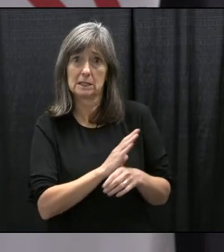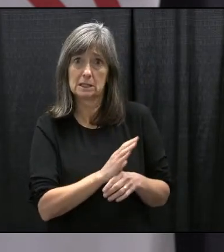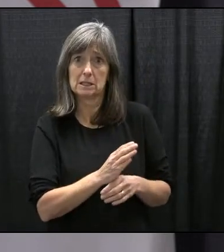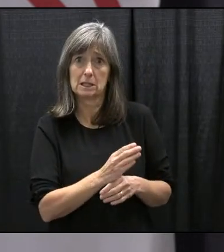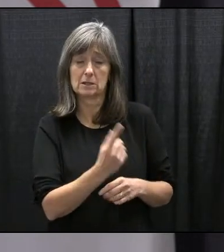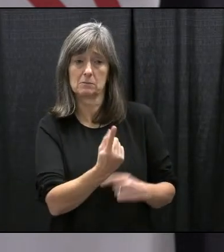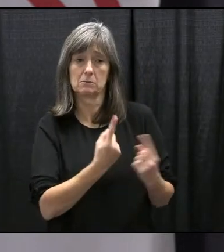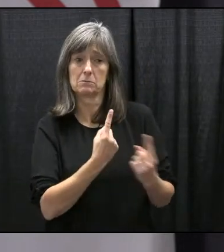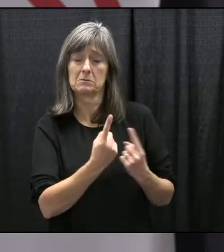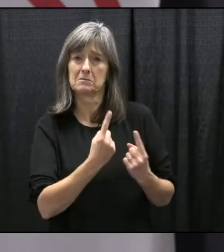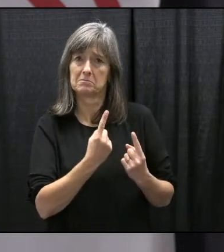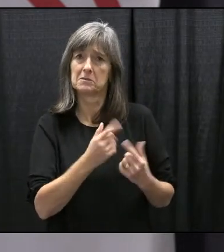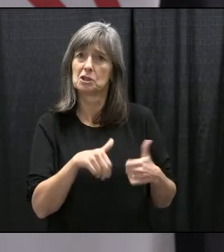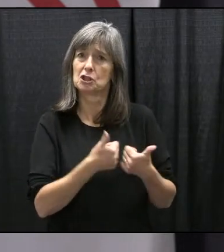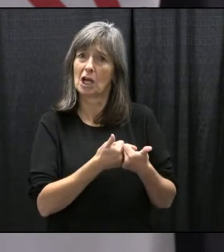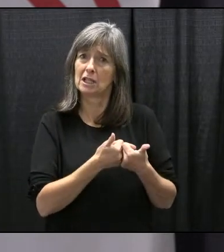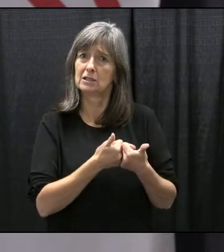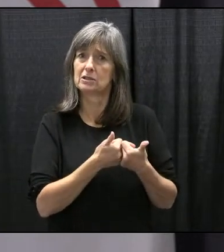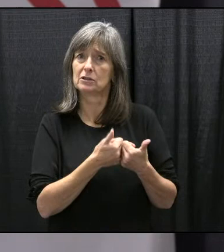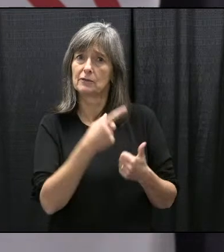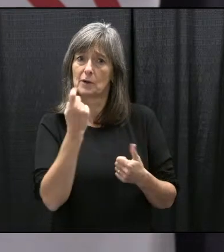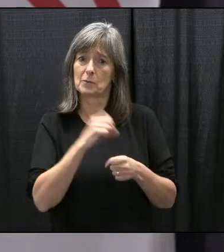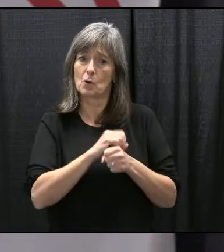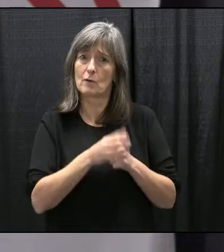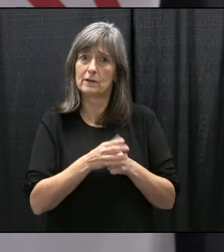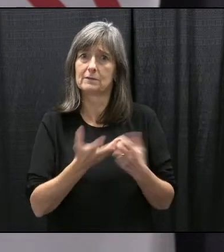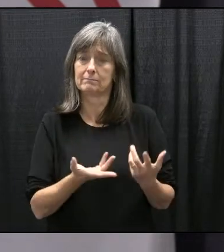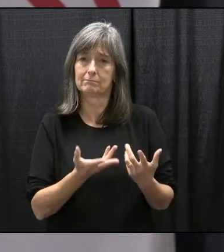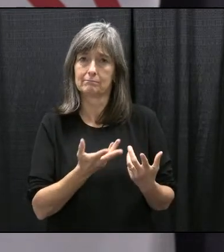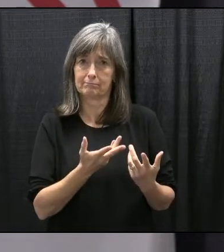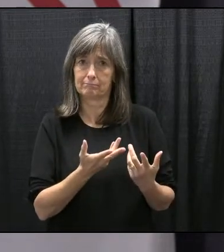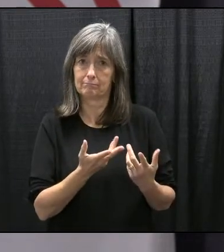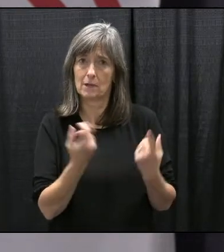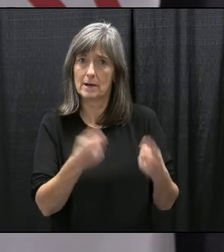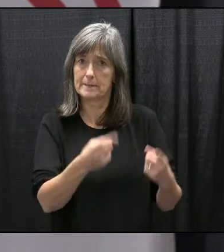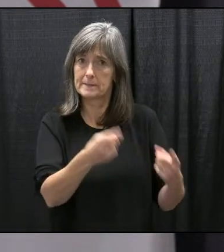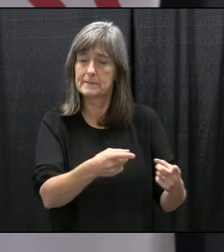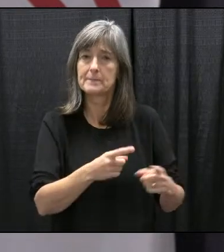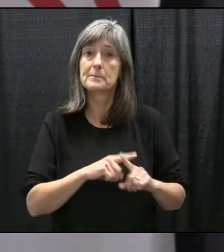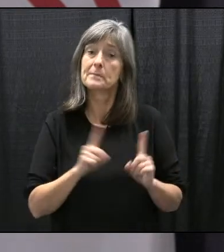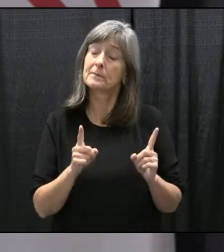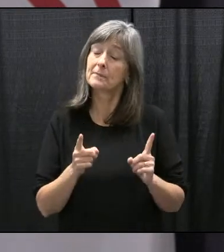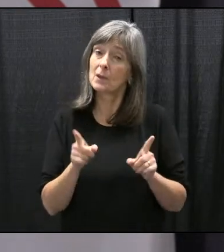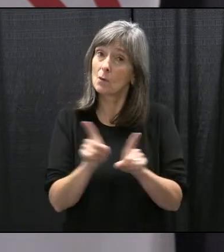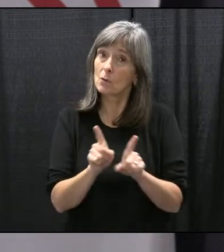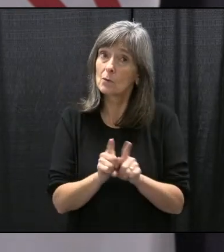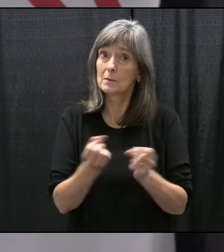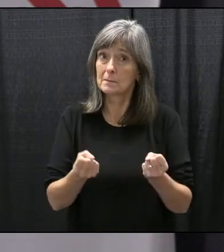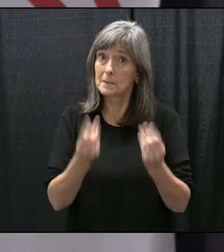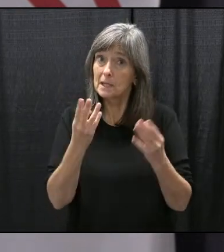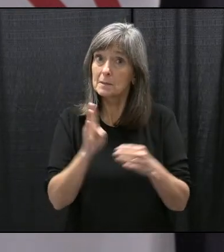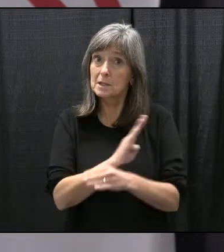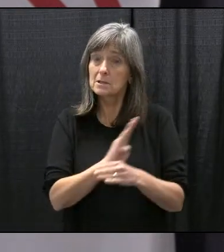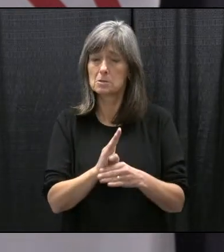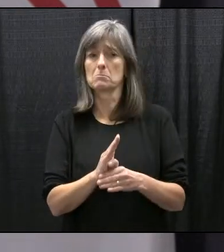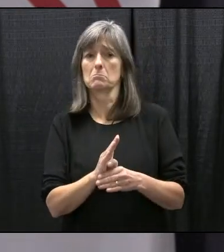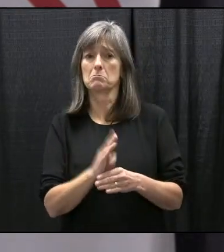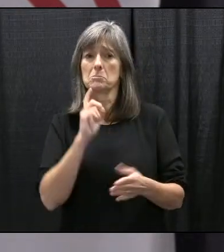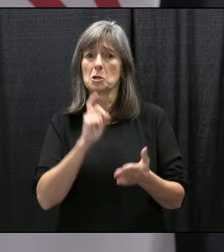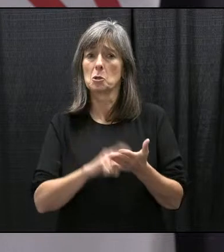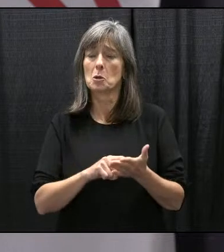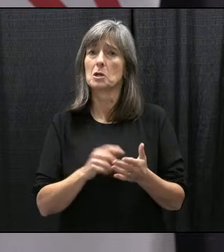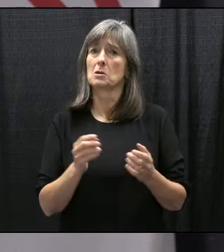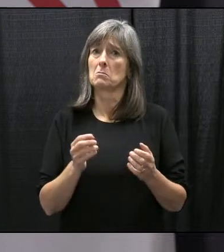to experience challenges due to the COVID-19 global pandemic. But many businesses have also found opportunities to